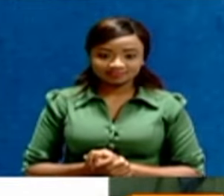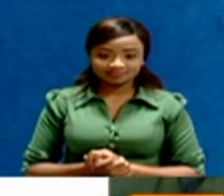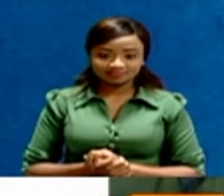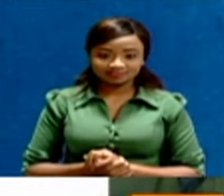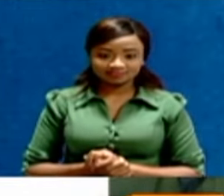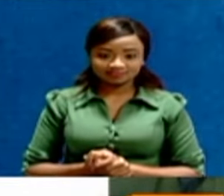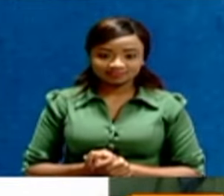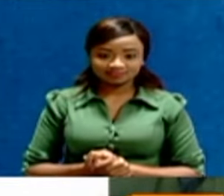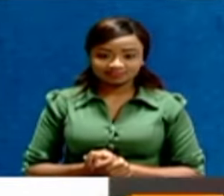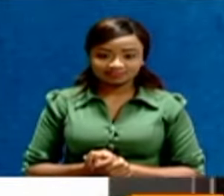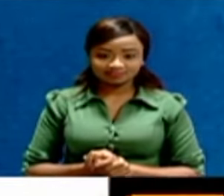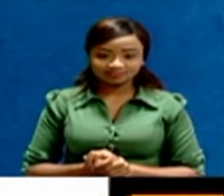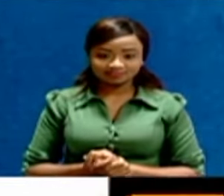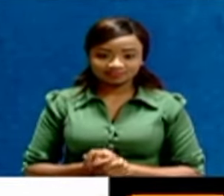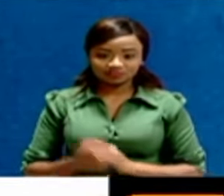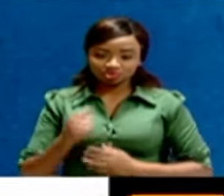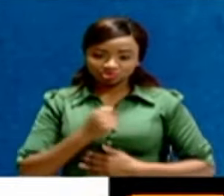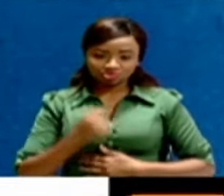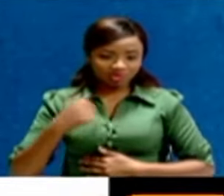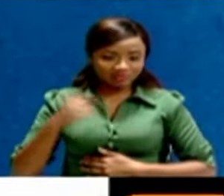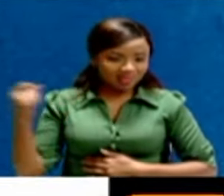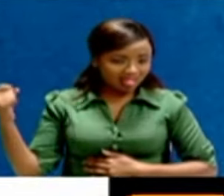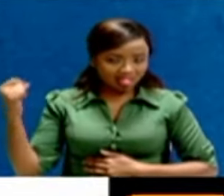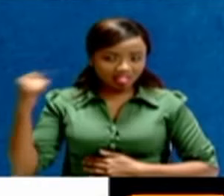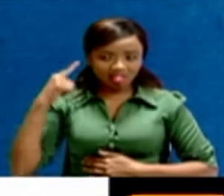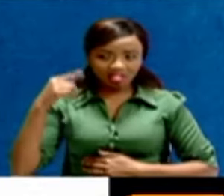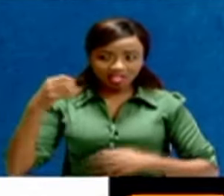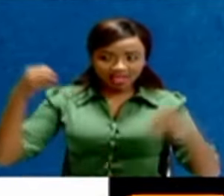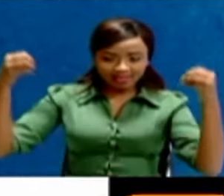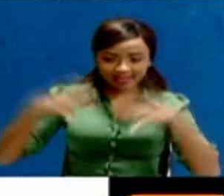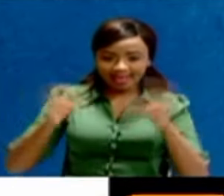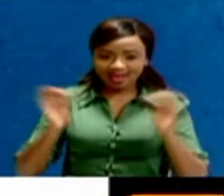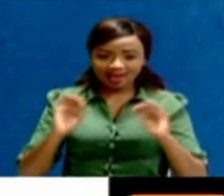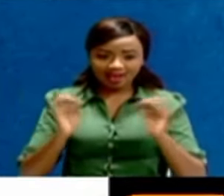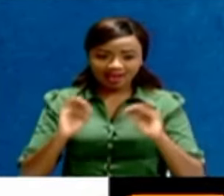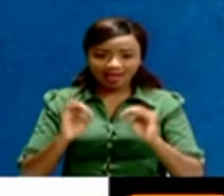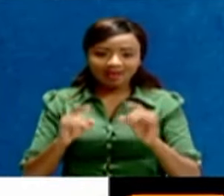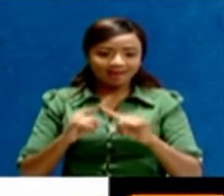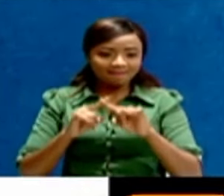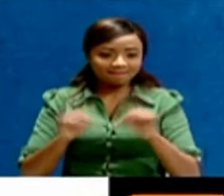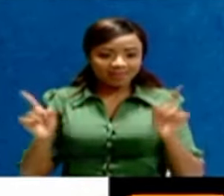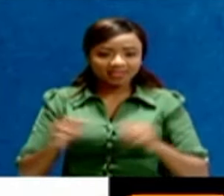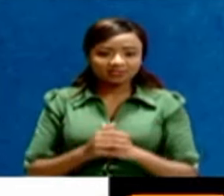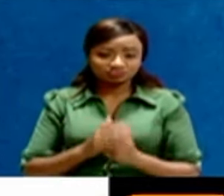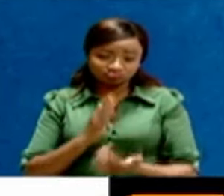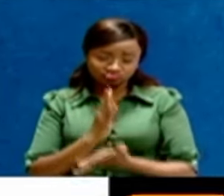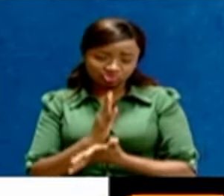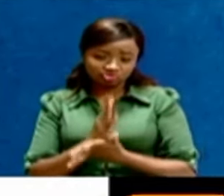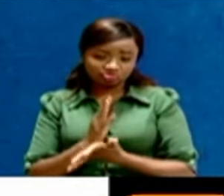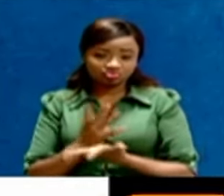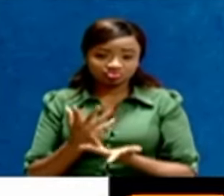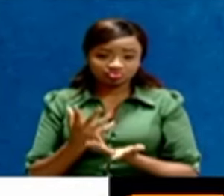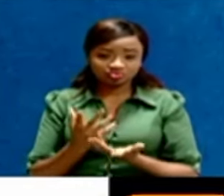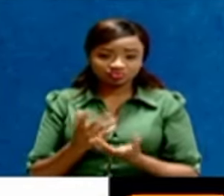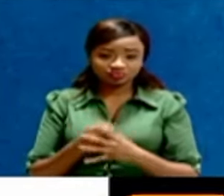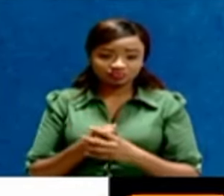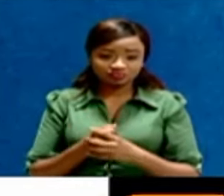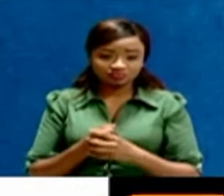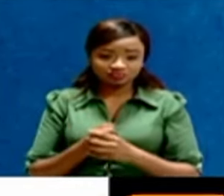Okay. Senator, I didn't quite catch the last part of what you said. But nevertheless, yes, I can imagine that for you it's been a bit of